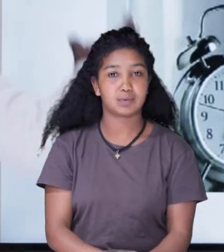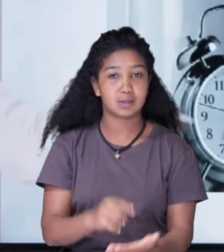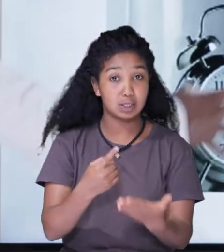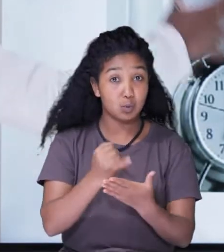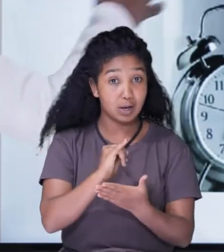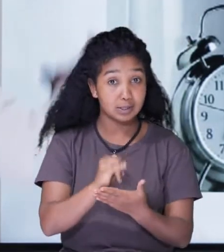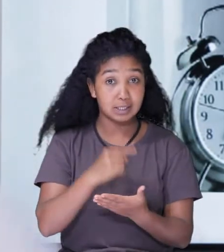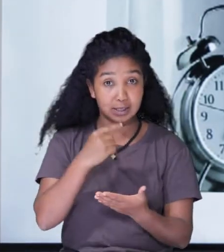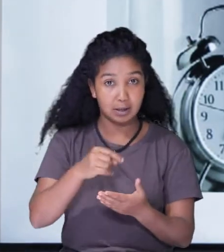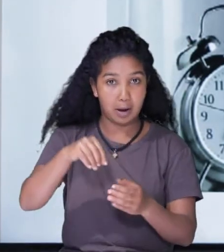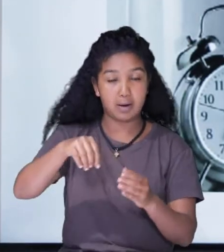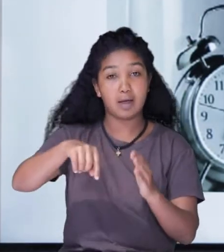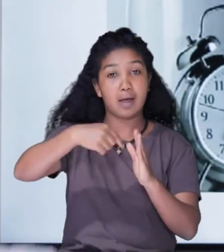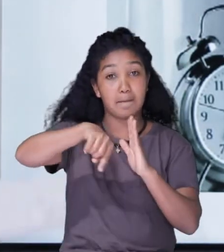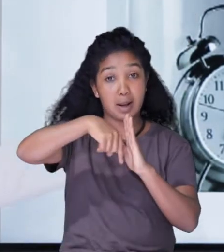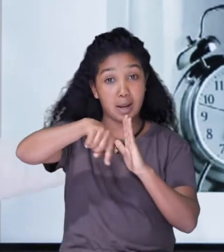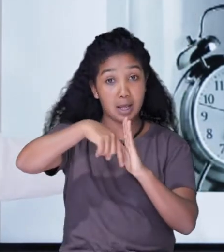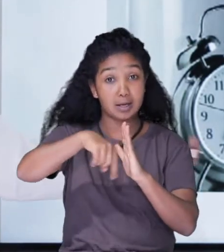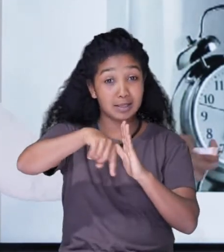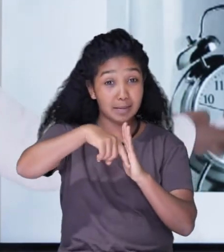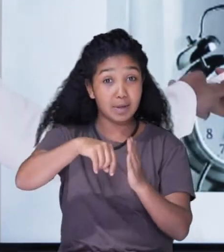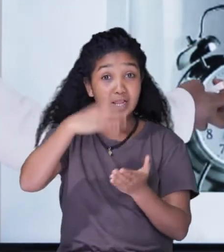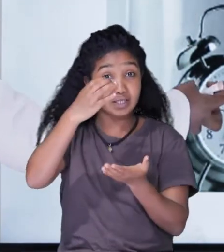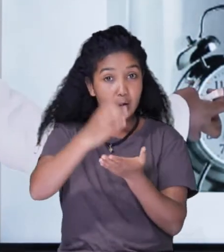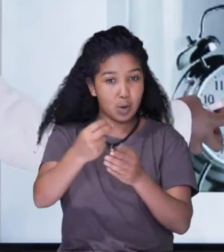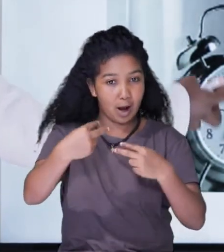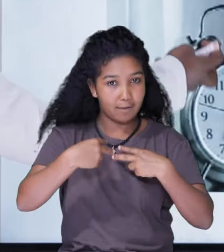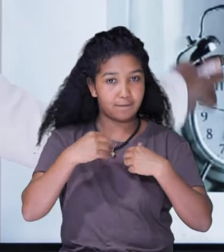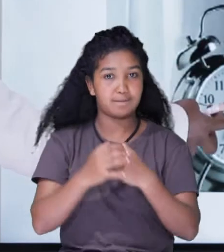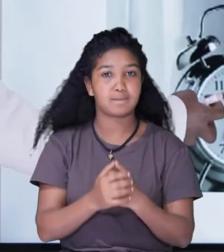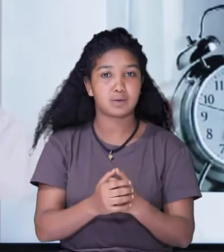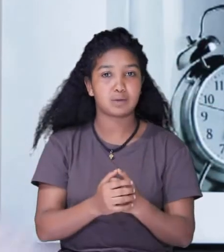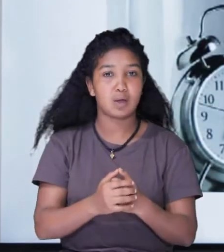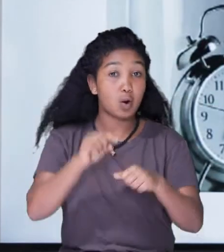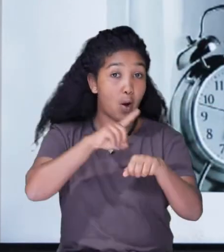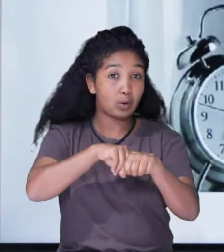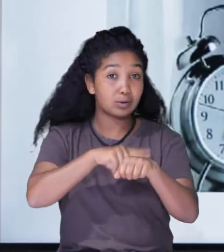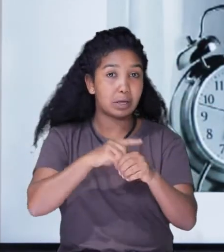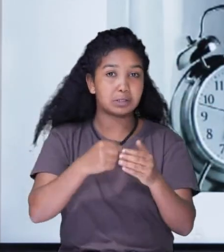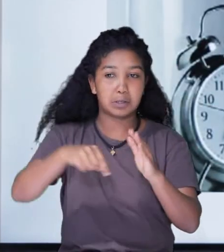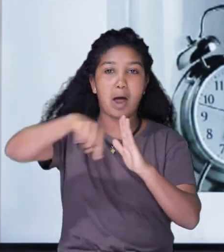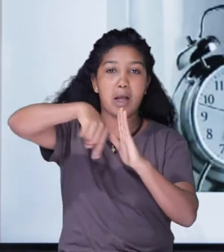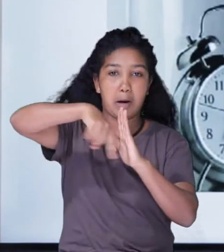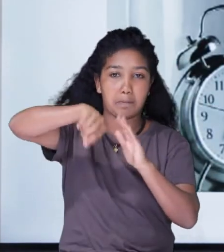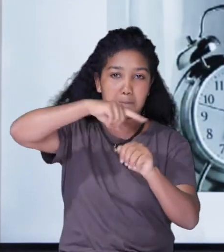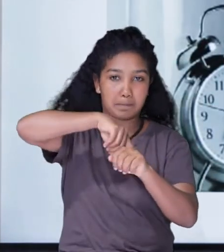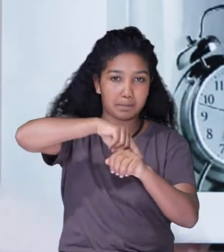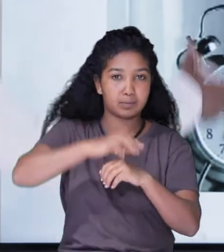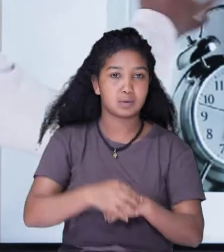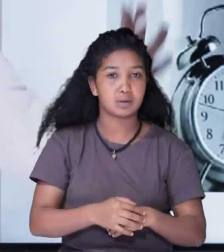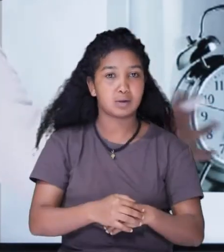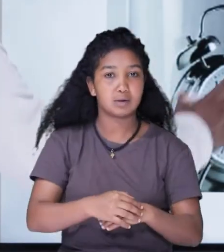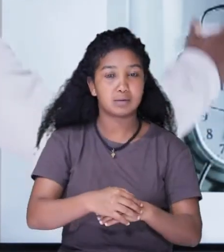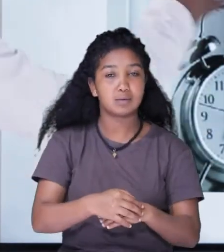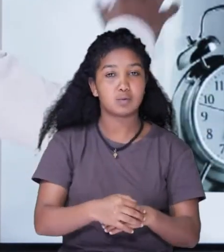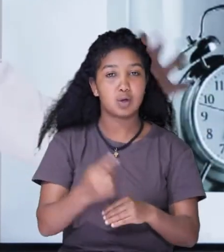This one is a bell jar. In the bell jar, we have clock, that is alarm clock. In the